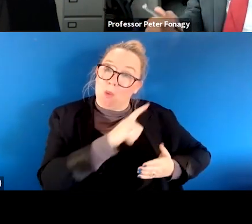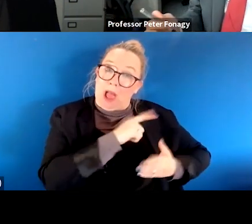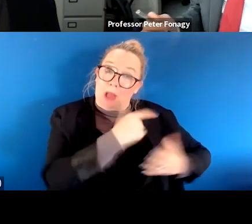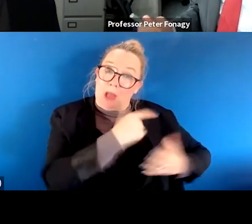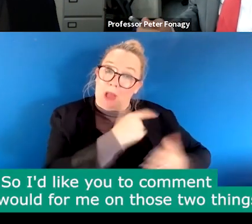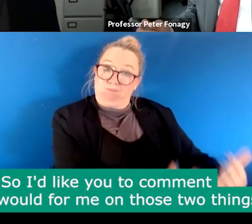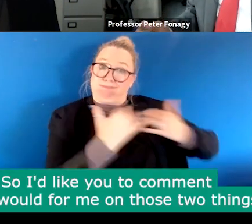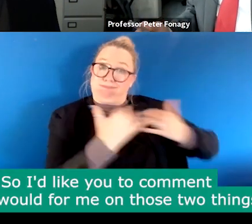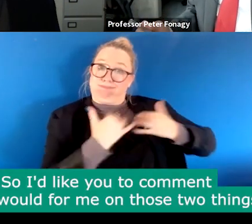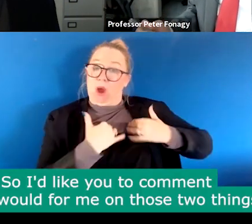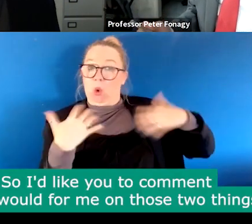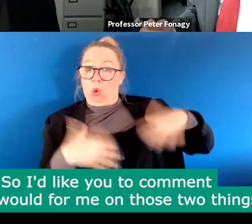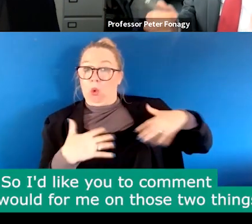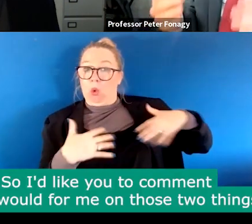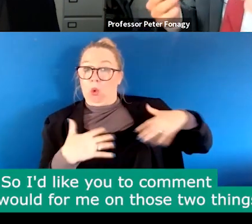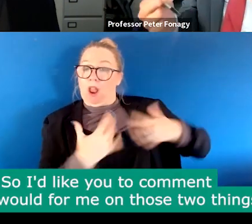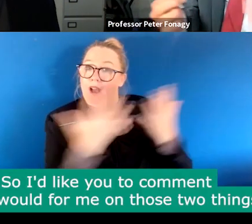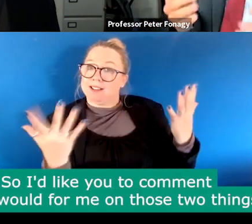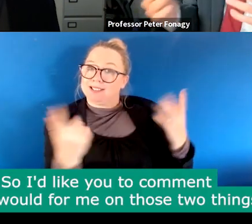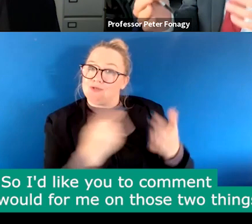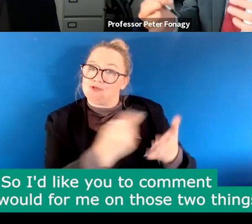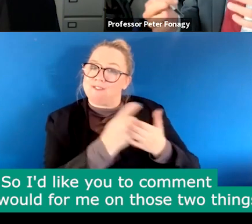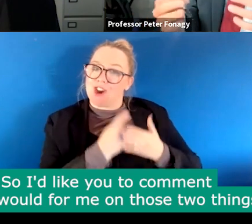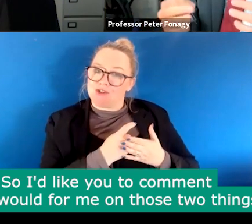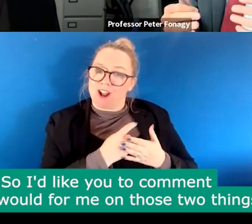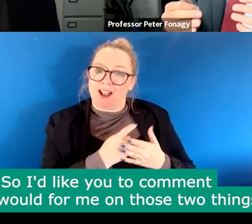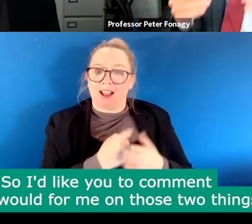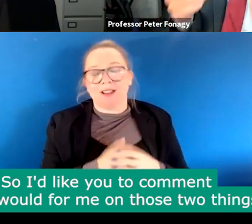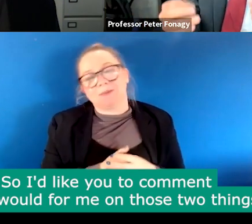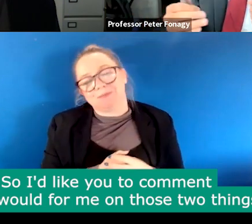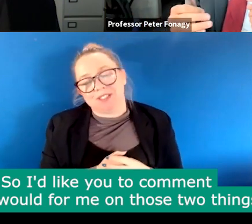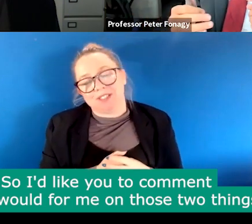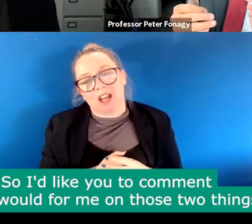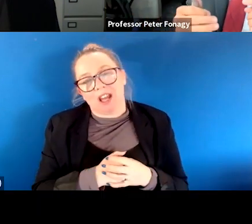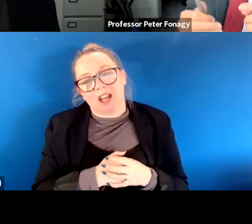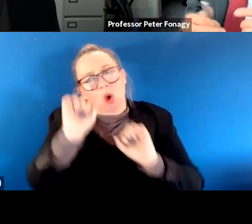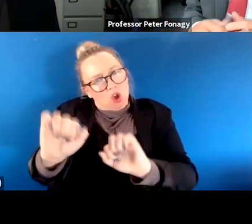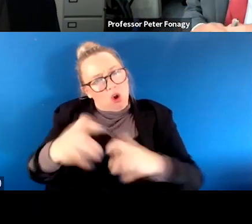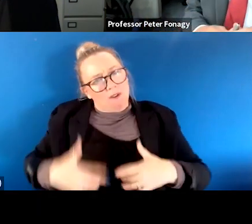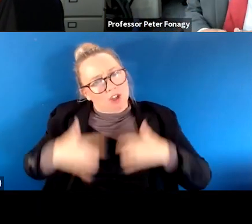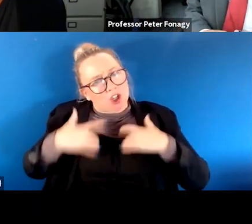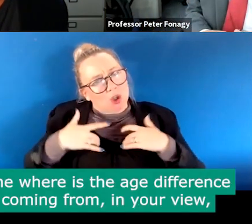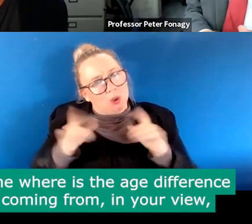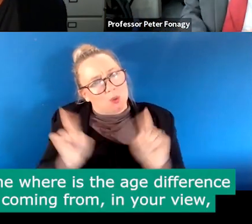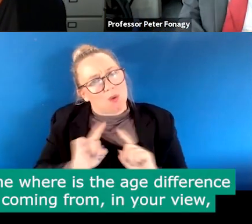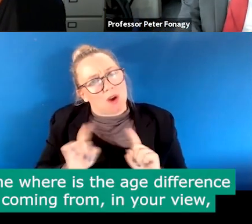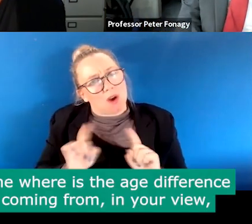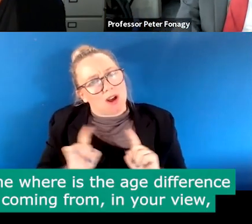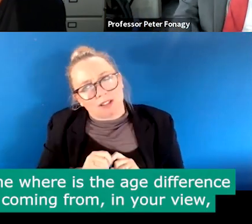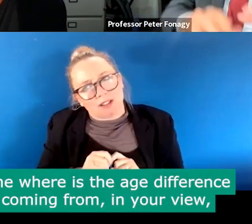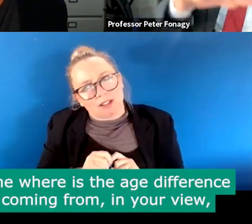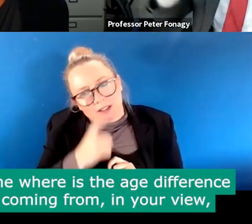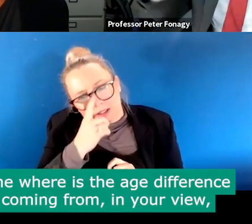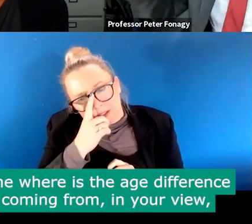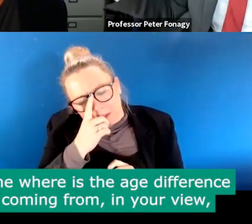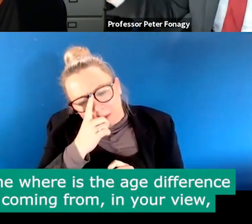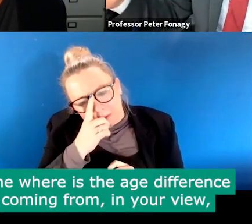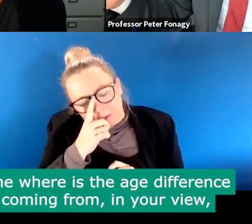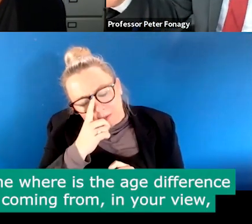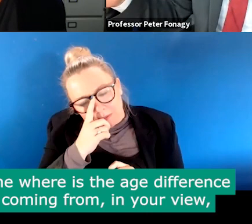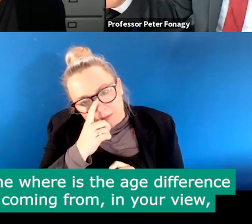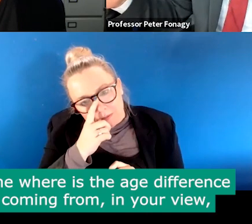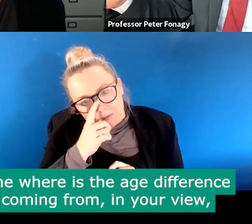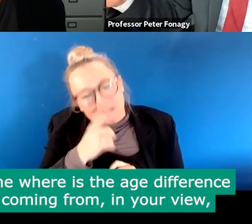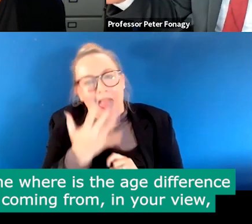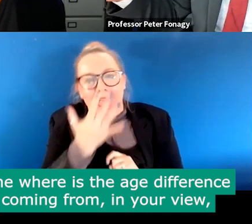So I'd like to comment, if you would, for me, on two things. One, where is that age